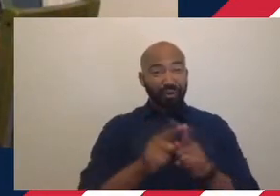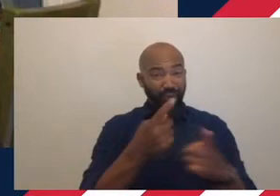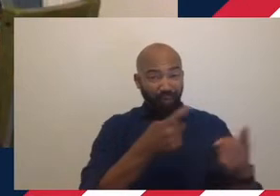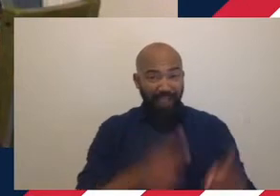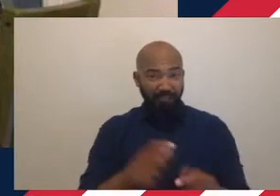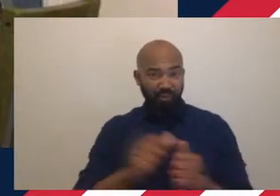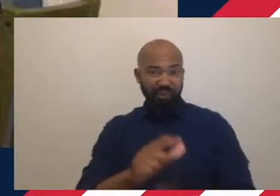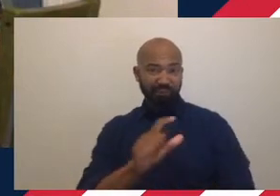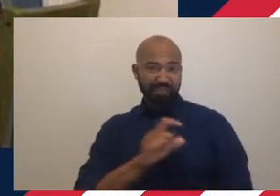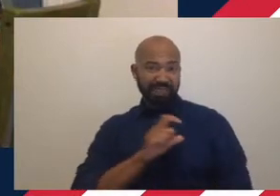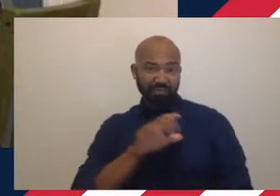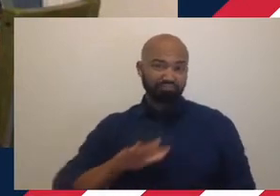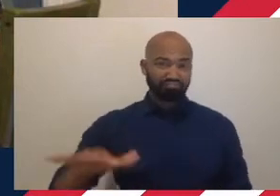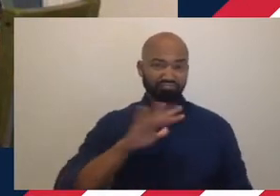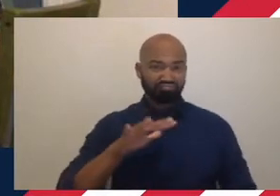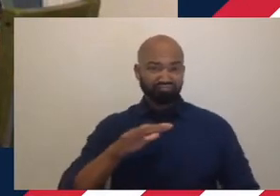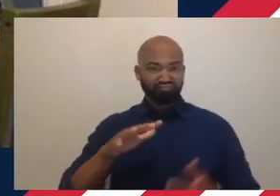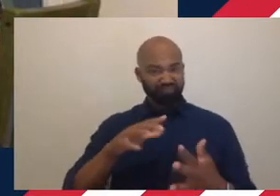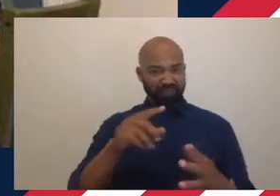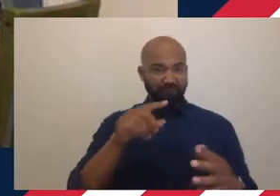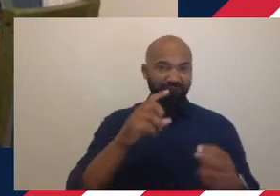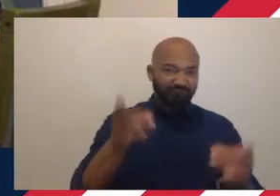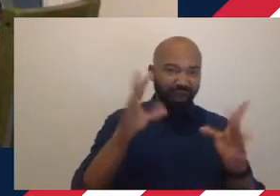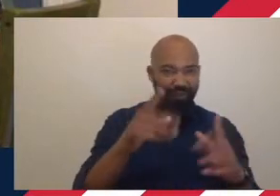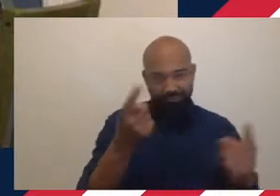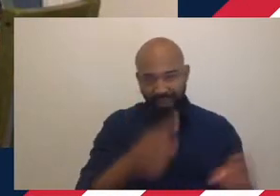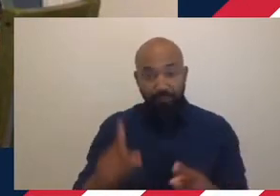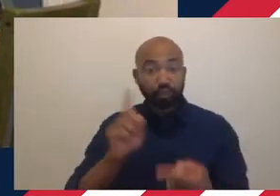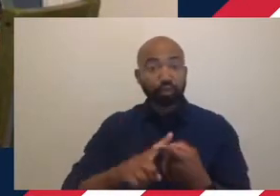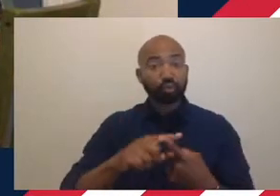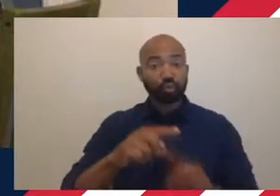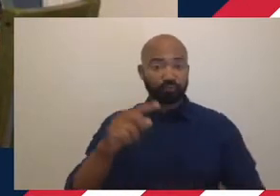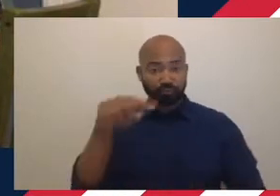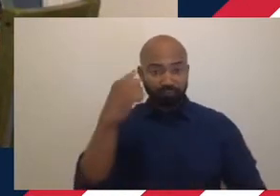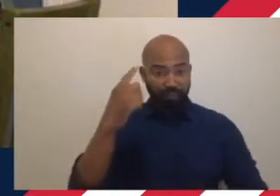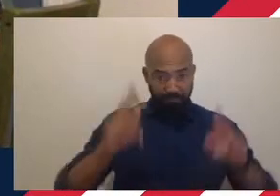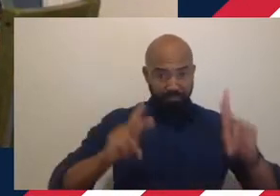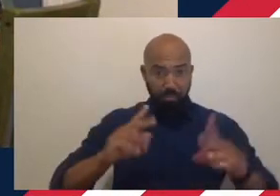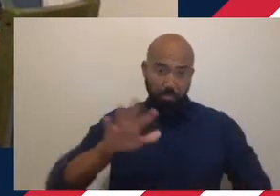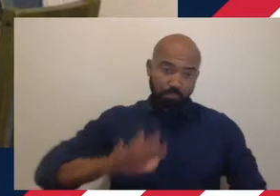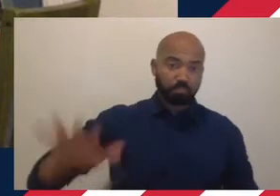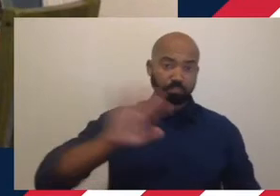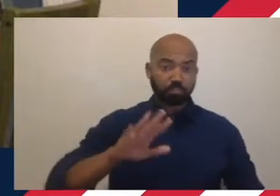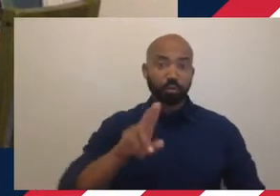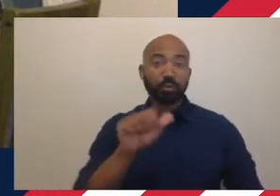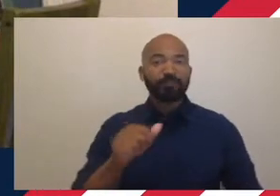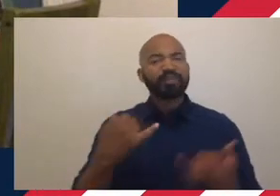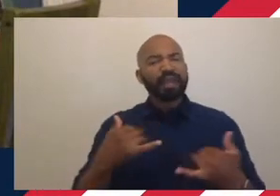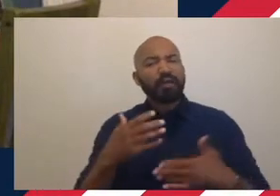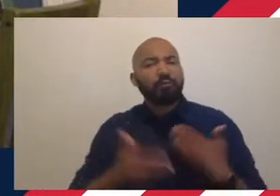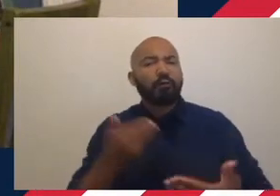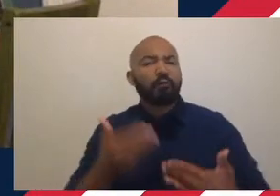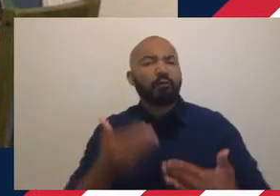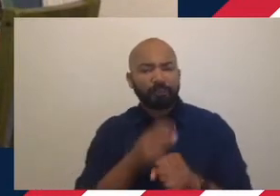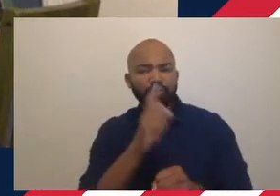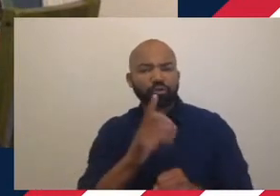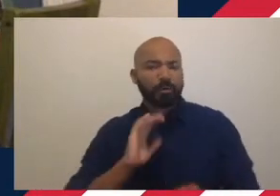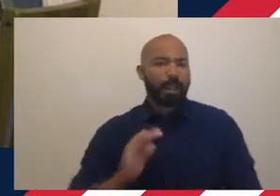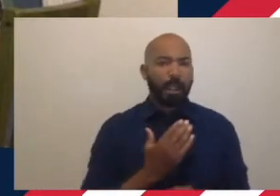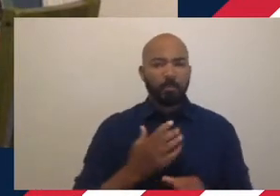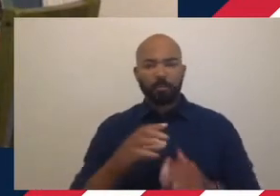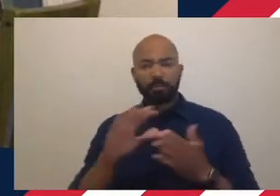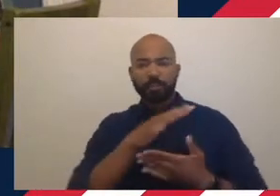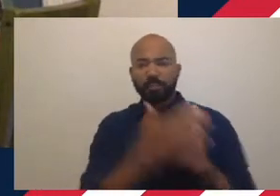Americans. We are truly at an inflection point in our journey to form a more perfect union, and the American people are hungry